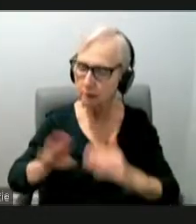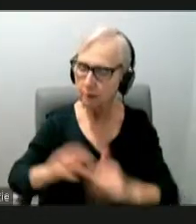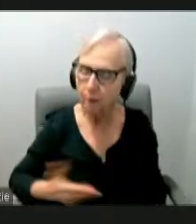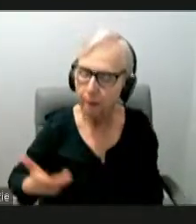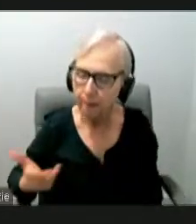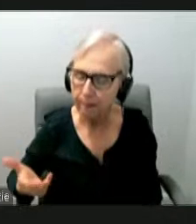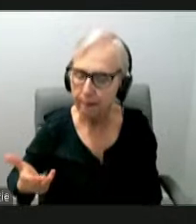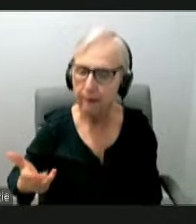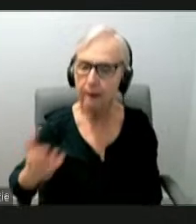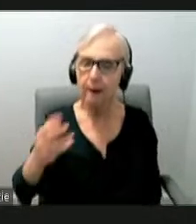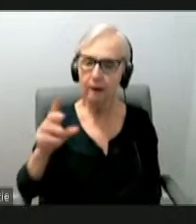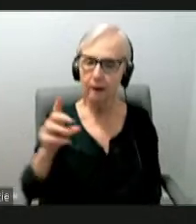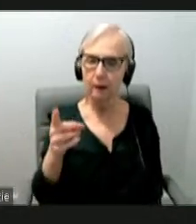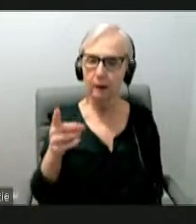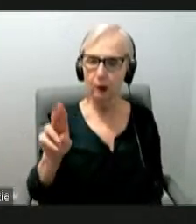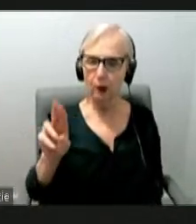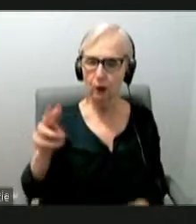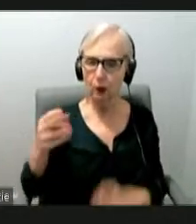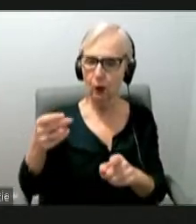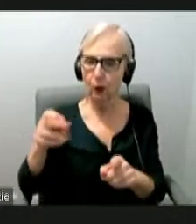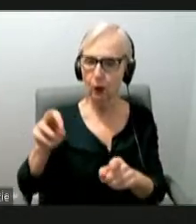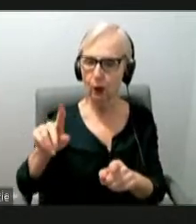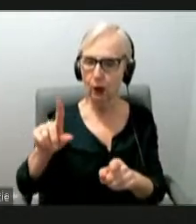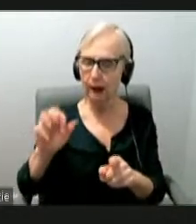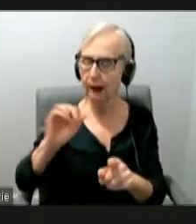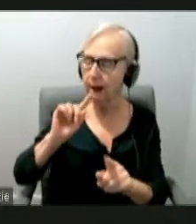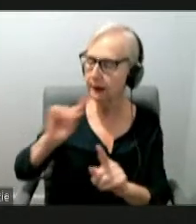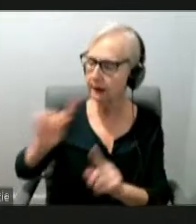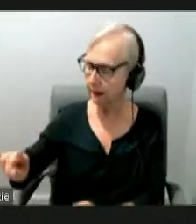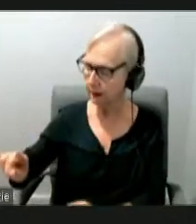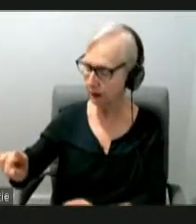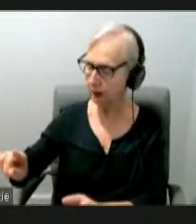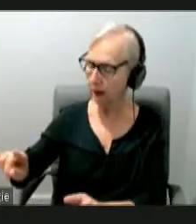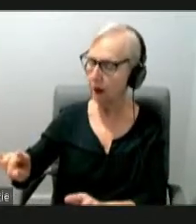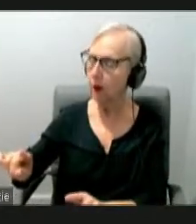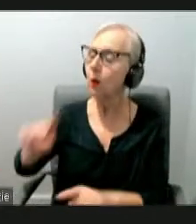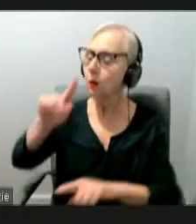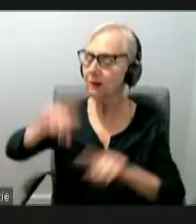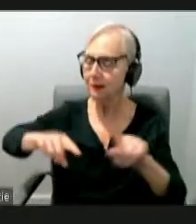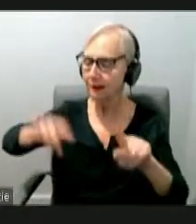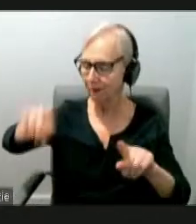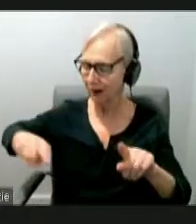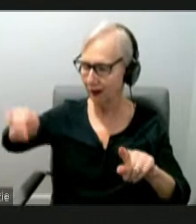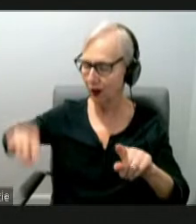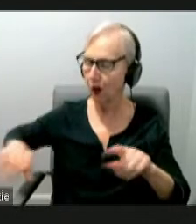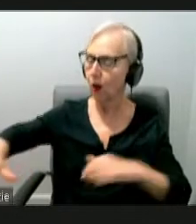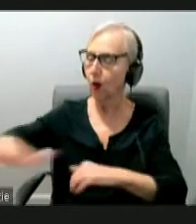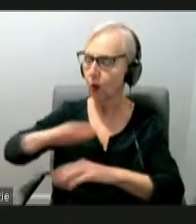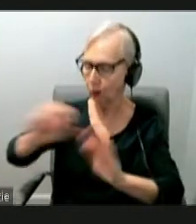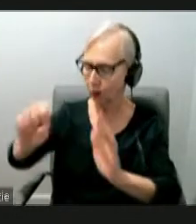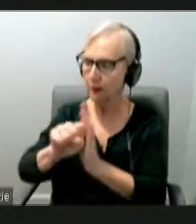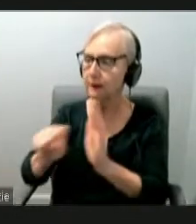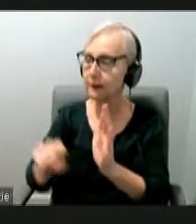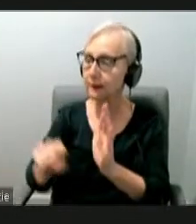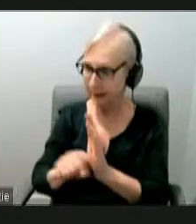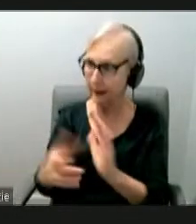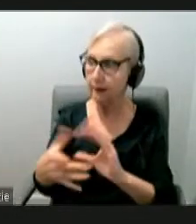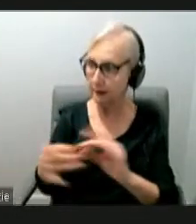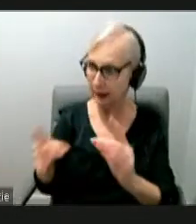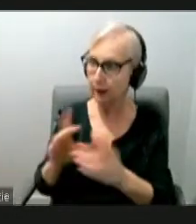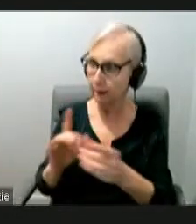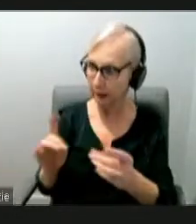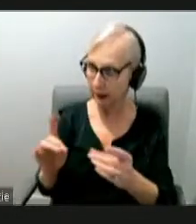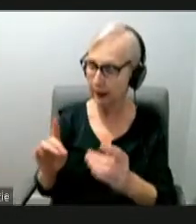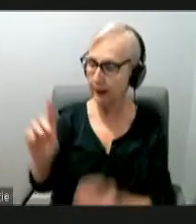I can certainly take that question. So we are seeing quite a bit of variability across the state right now, as I mentioned. In the